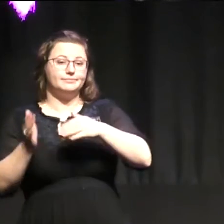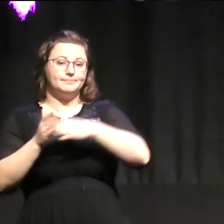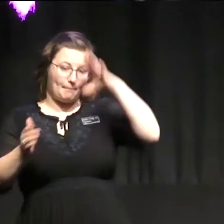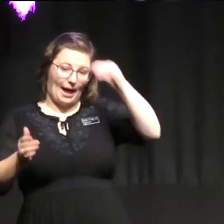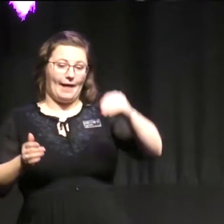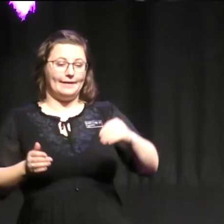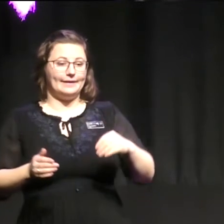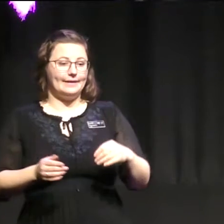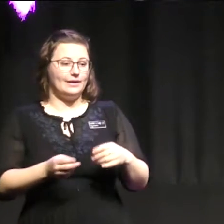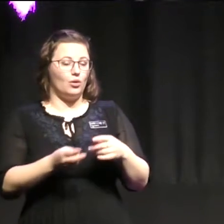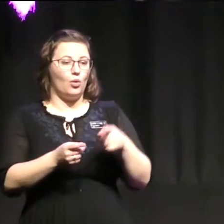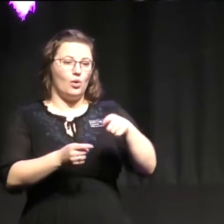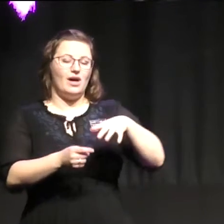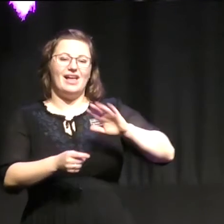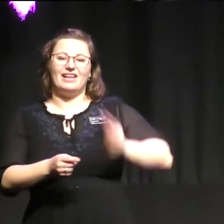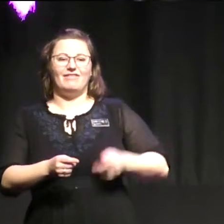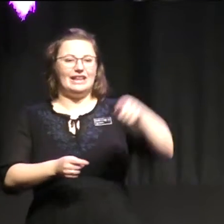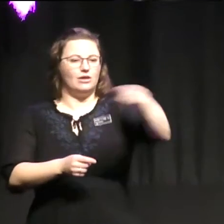traditional